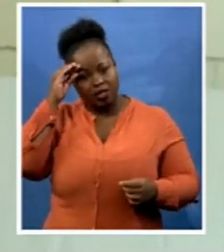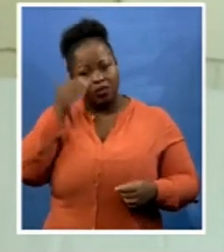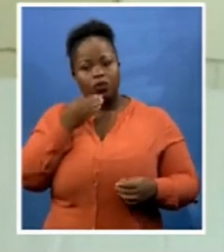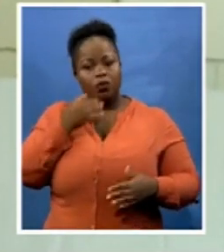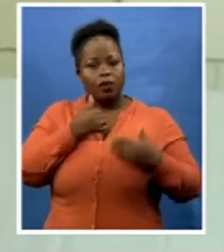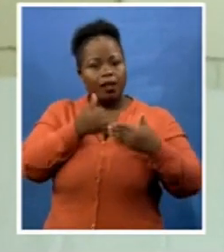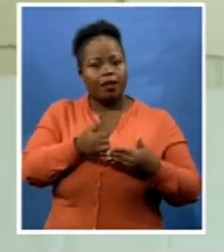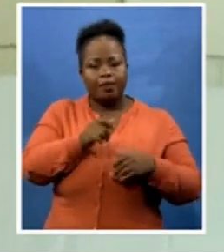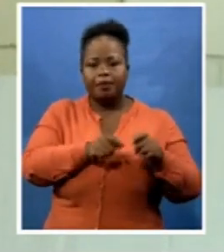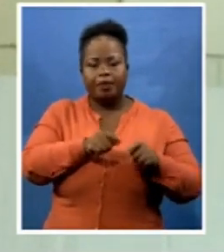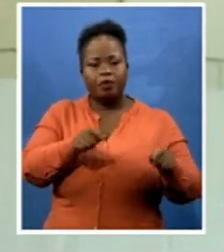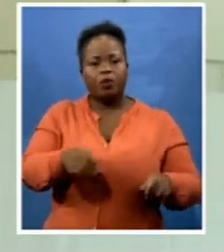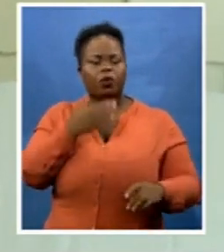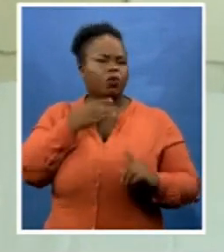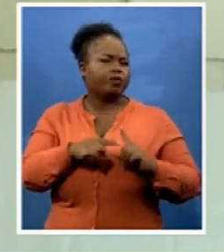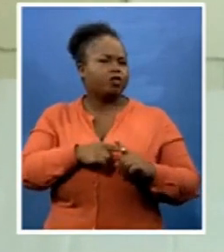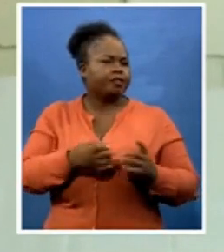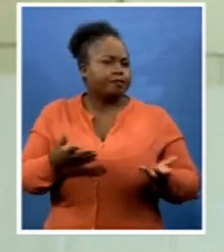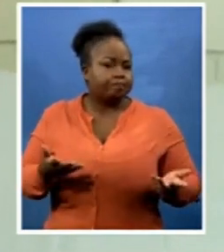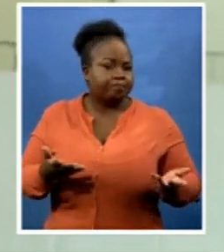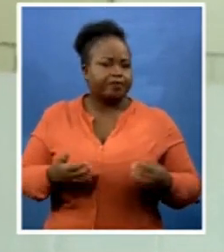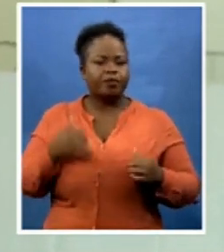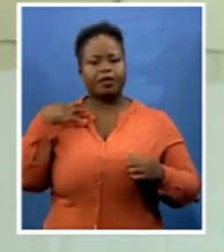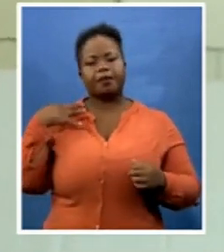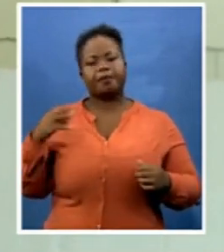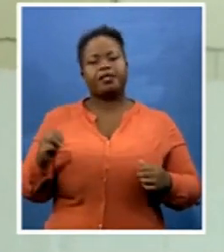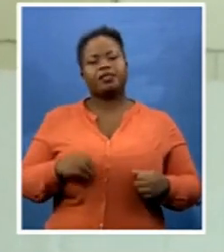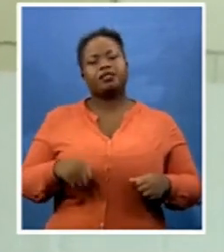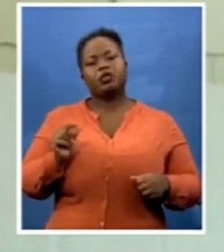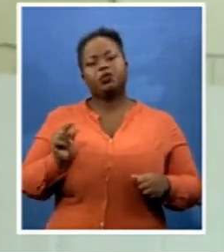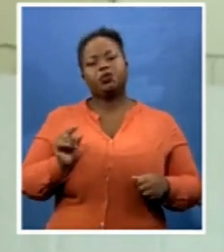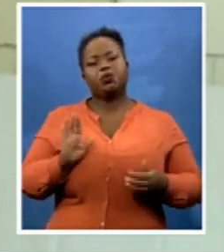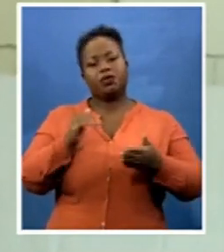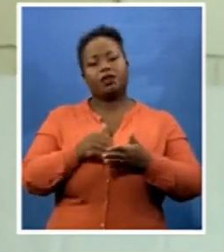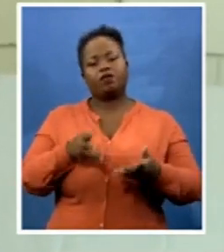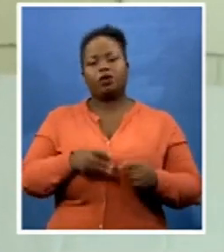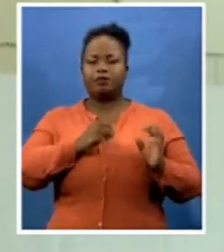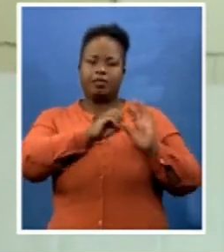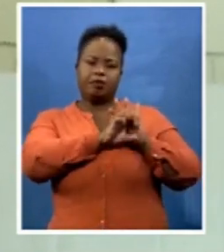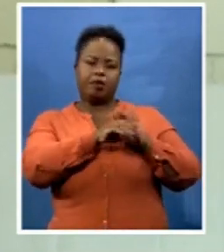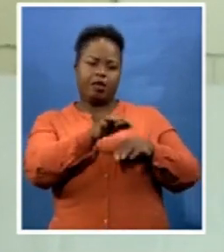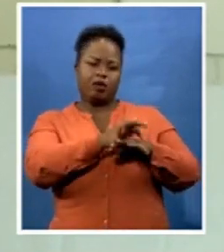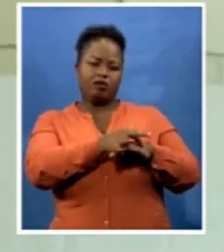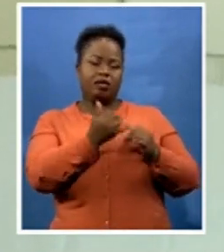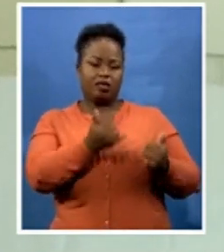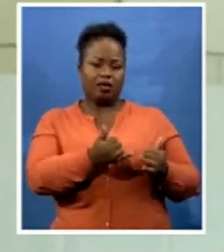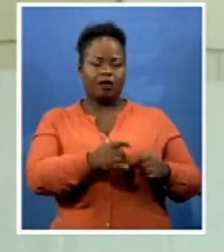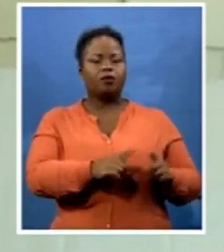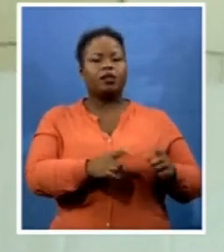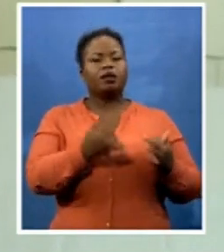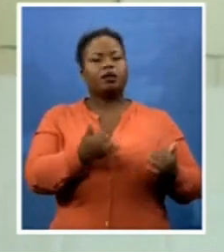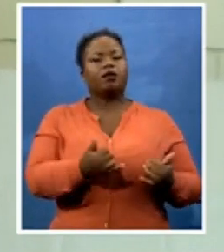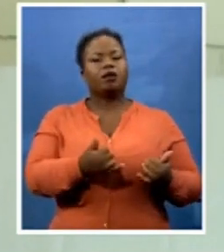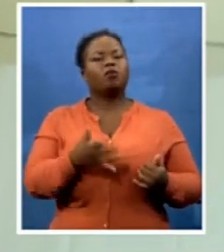well? So the minister will be here in a few minutes' time. He's still at a media briefing in Summerstrand, but we want to hear from him exactly that